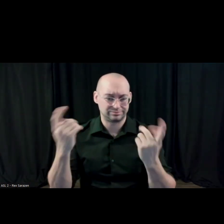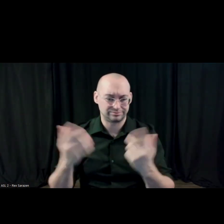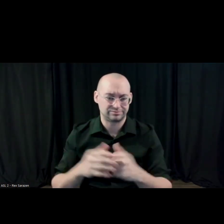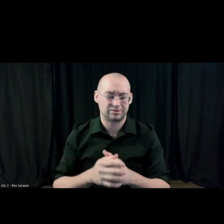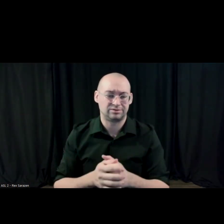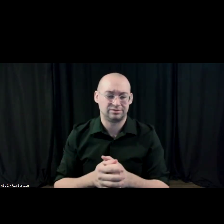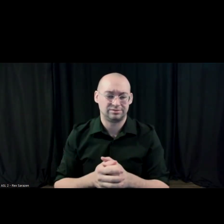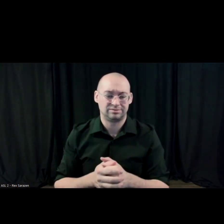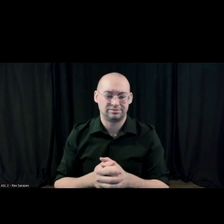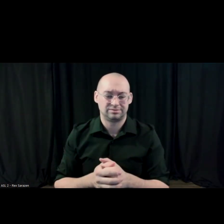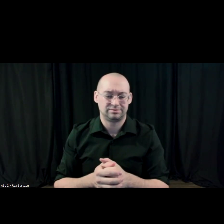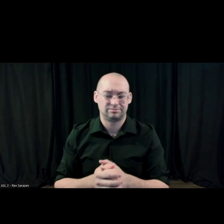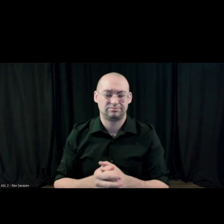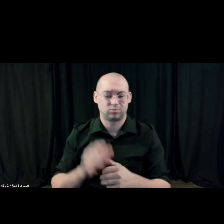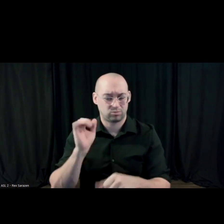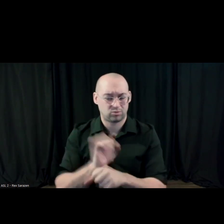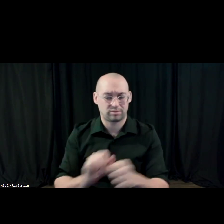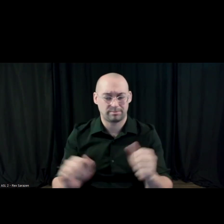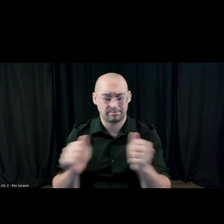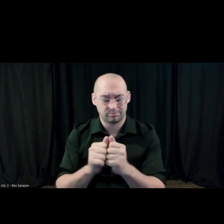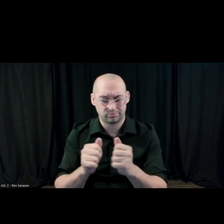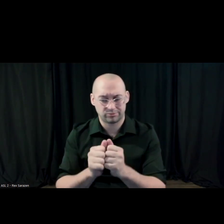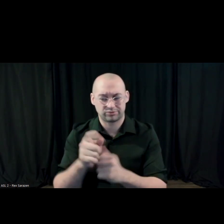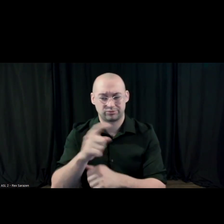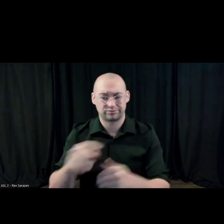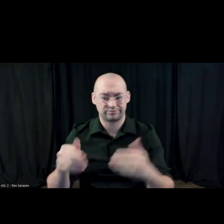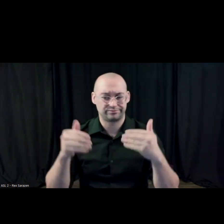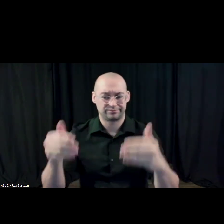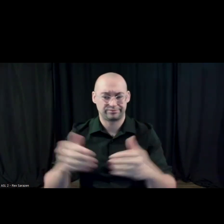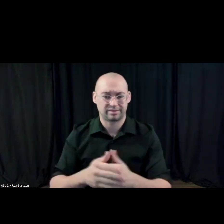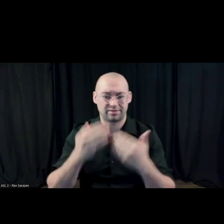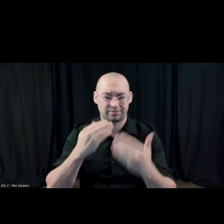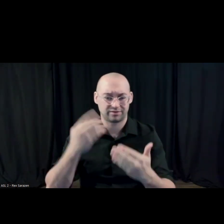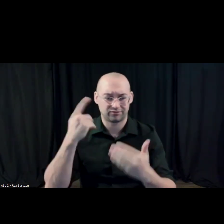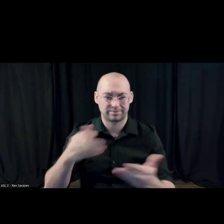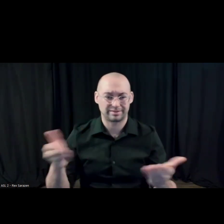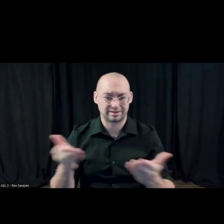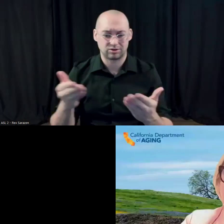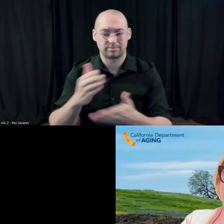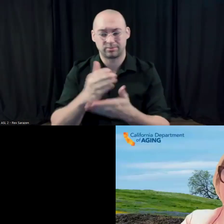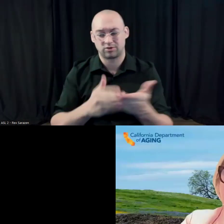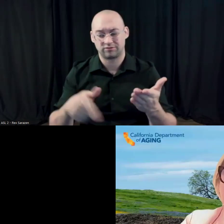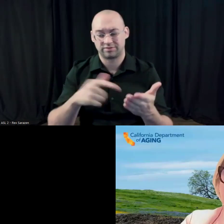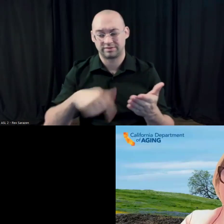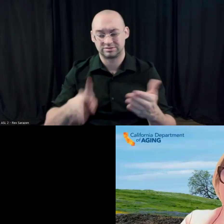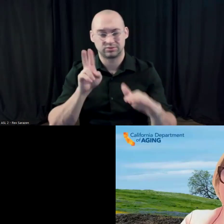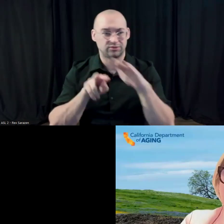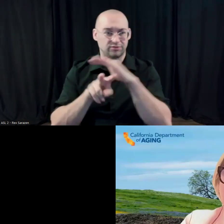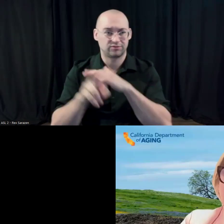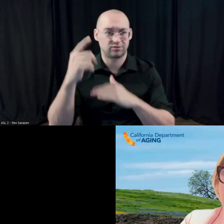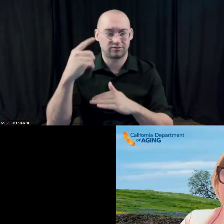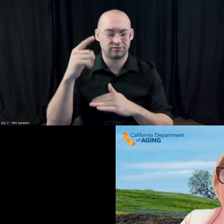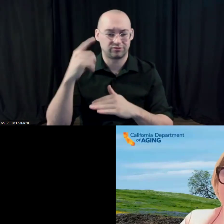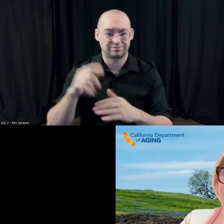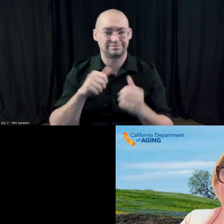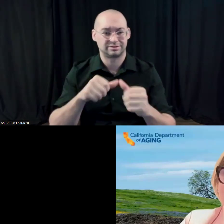more with you ahead. So thank you all for being here, for being a part of this, and looking forward to continued engagement along the